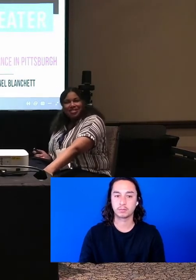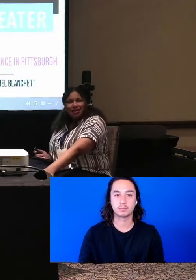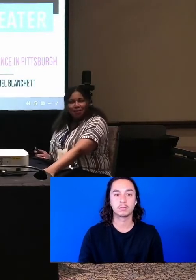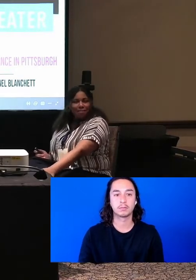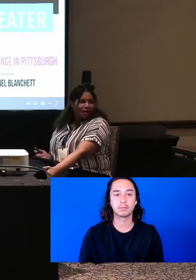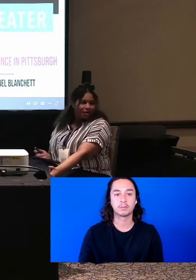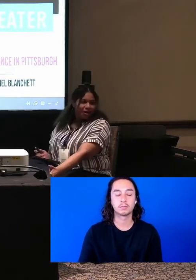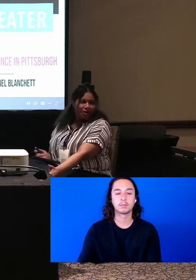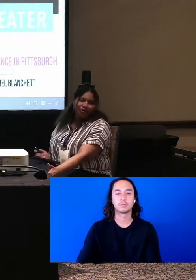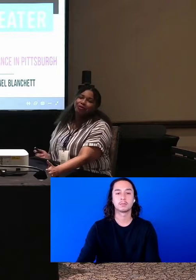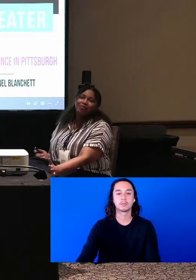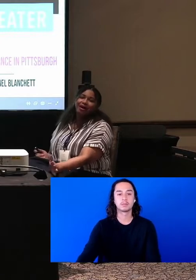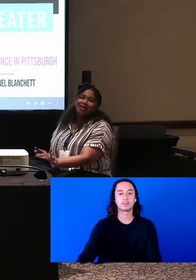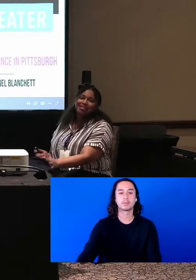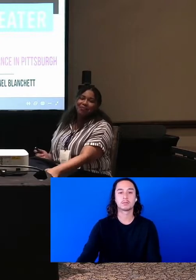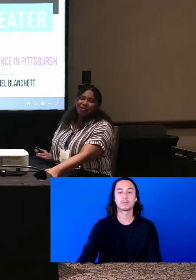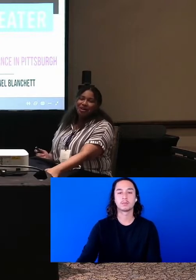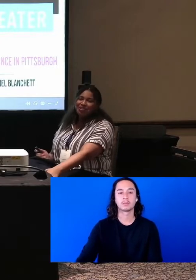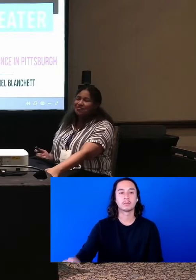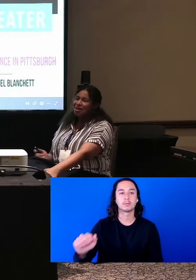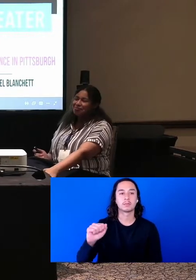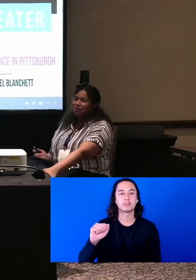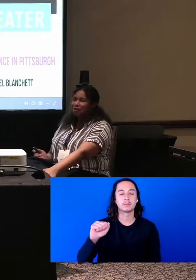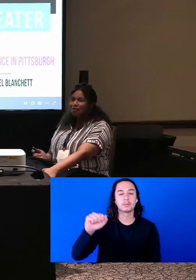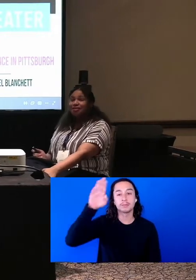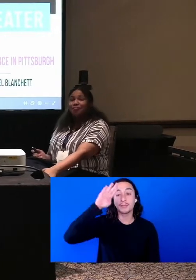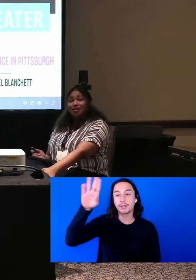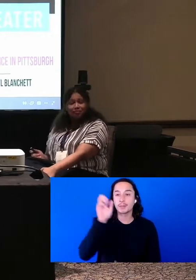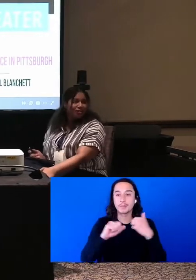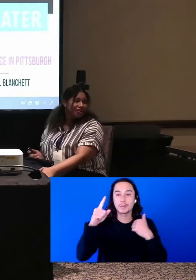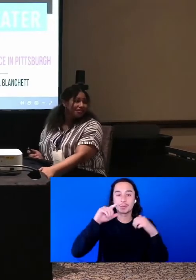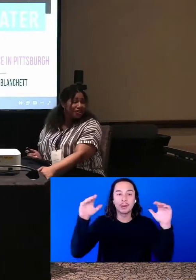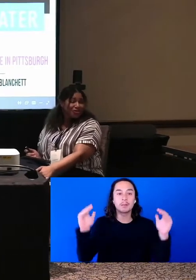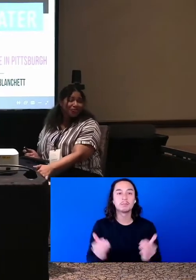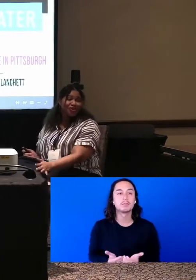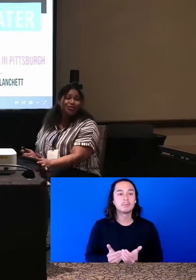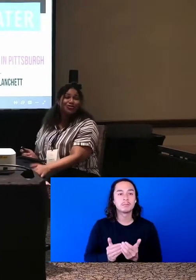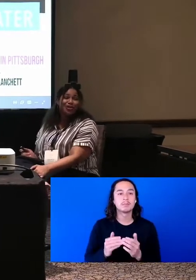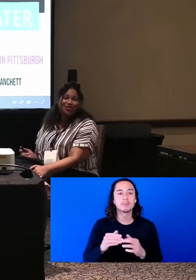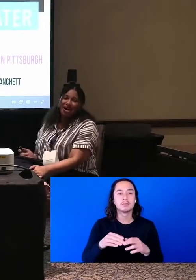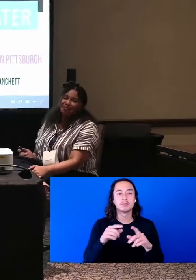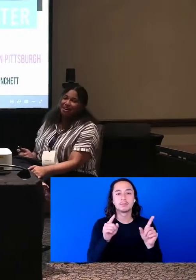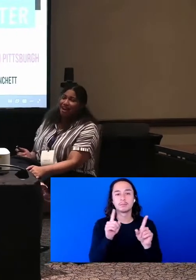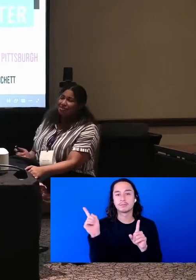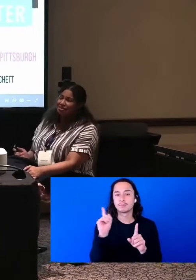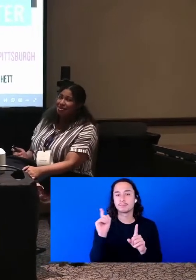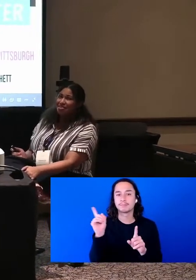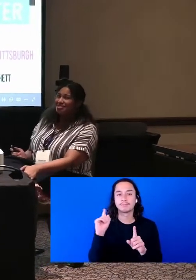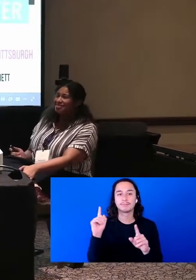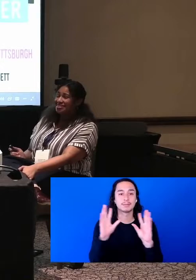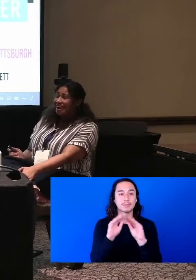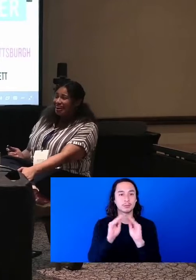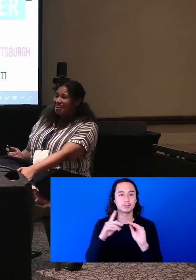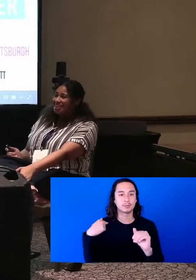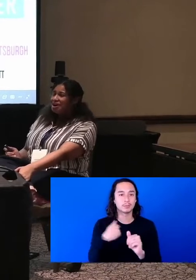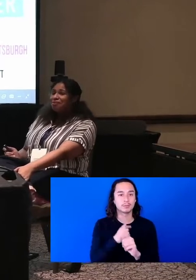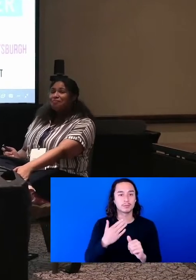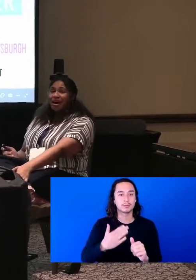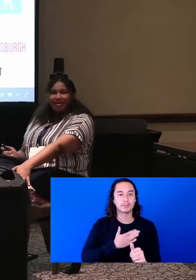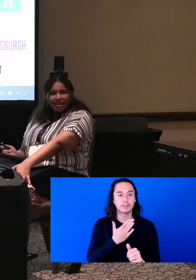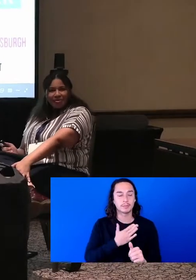Welcome to the Making Home Contemporary and Devised Performance in Pittsburgh session. We are so happy to have you here with us